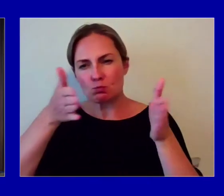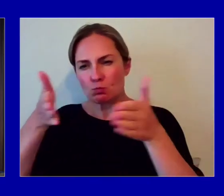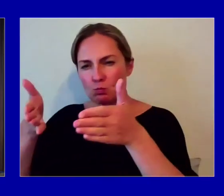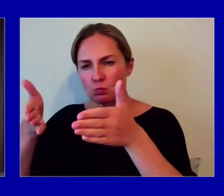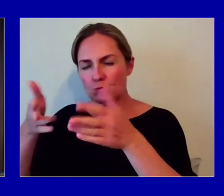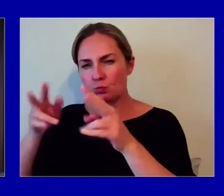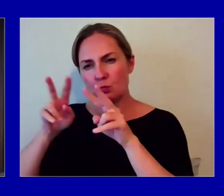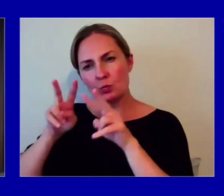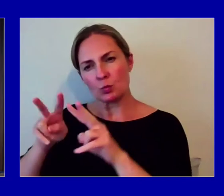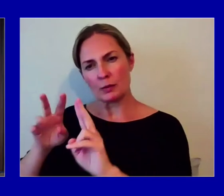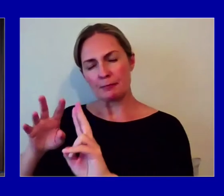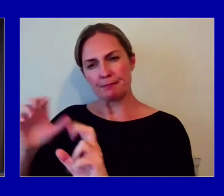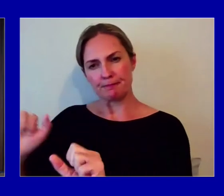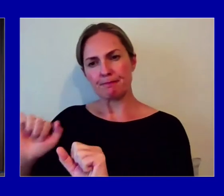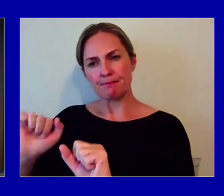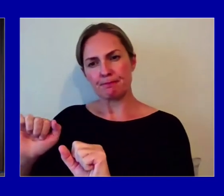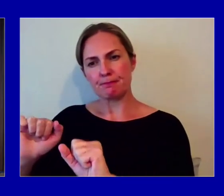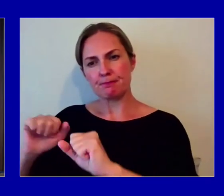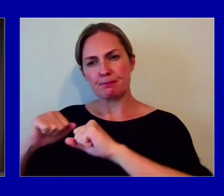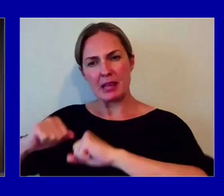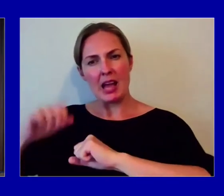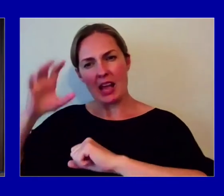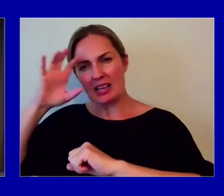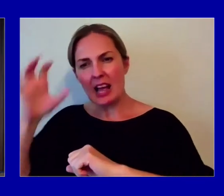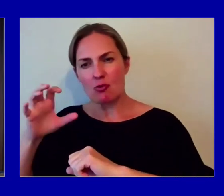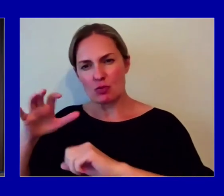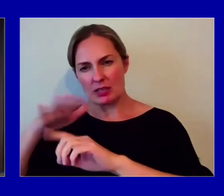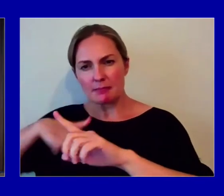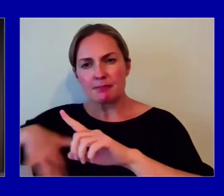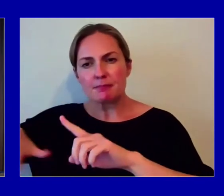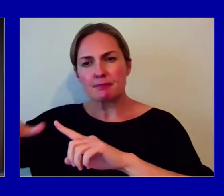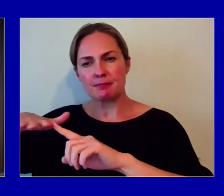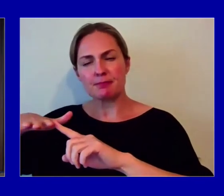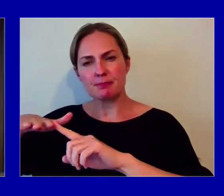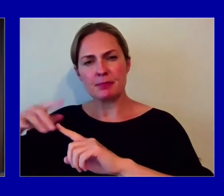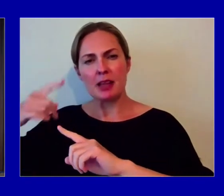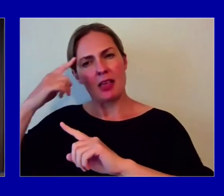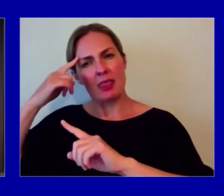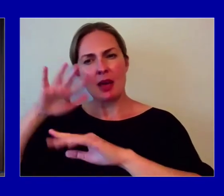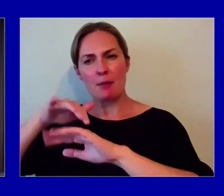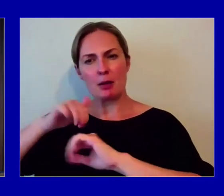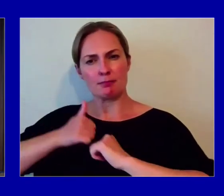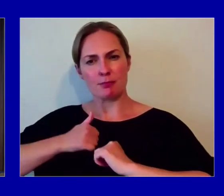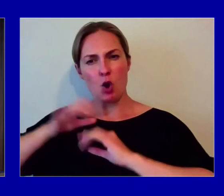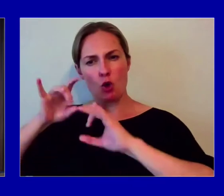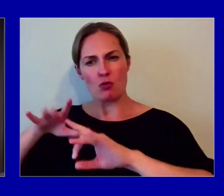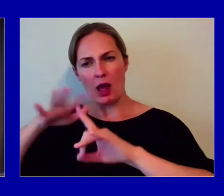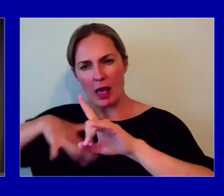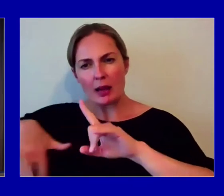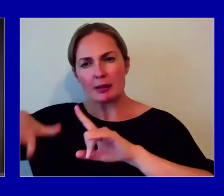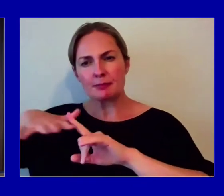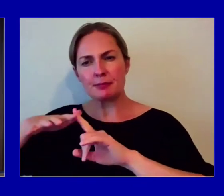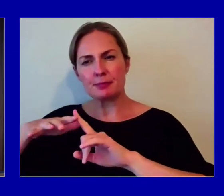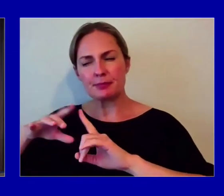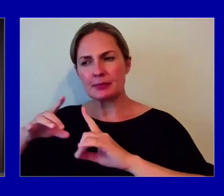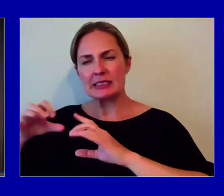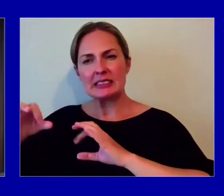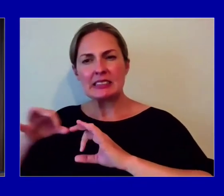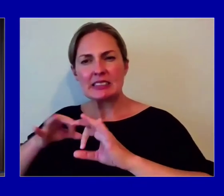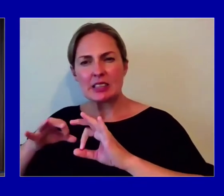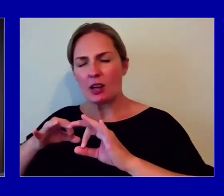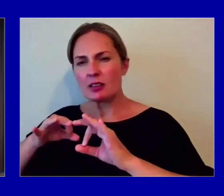this continent as being designed, of really getting rid of this idea of wilderness, of getting rid of this